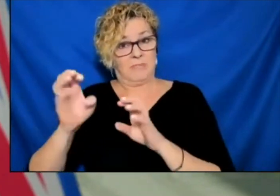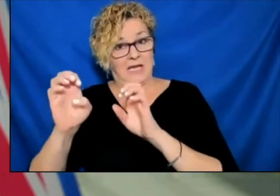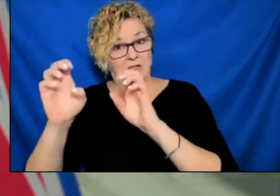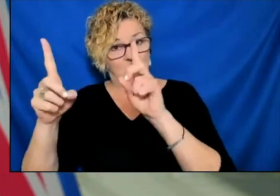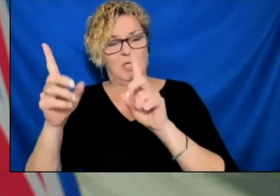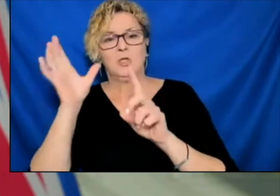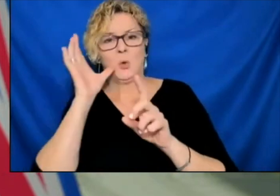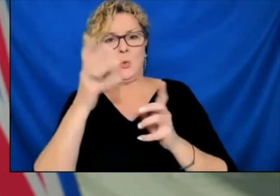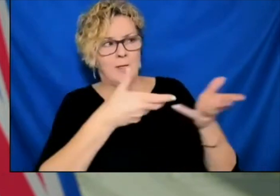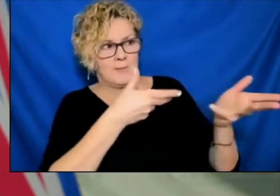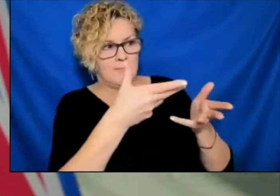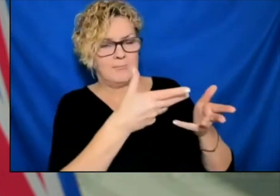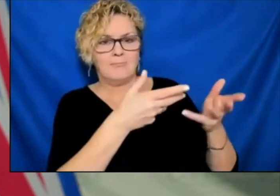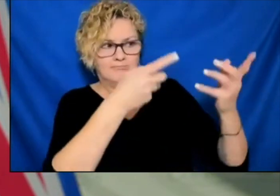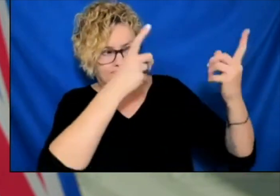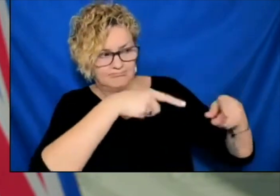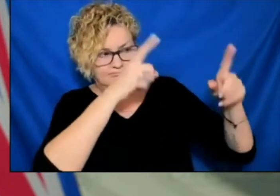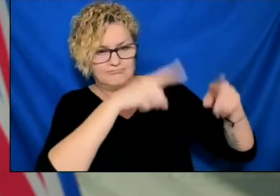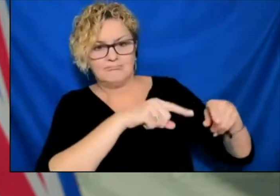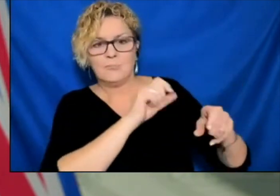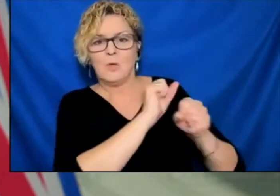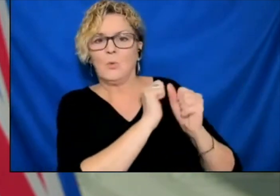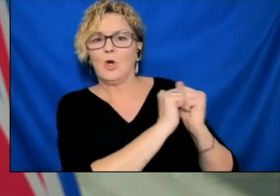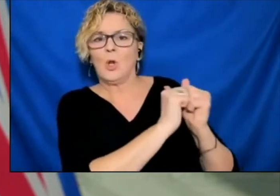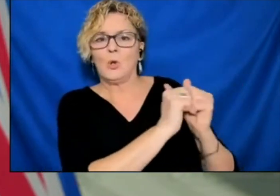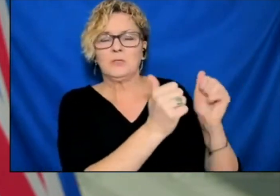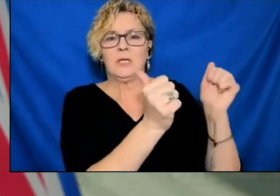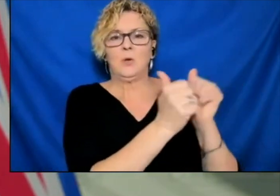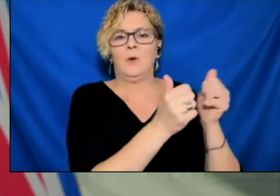in the days and weeks ahead that we have the